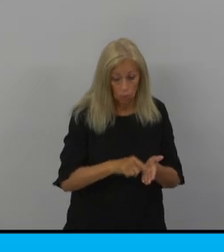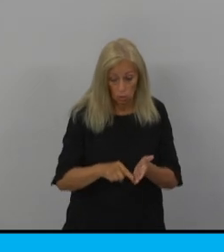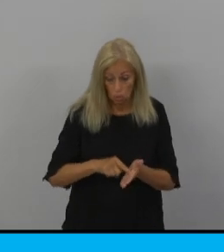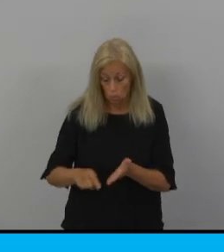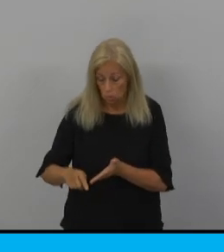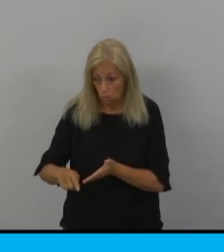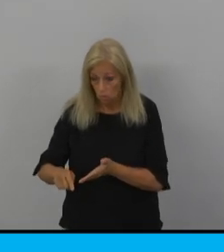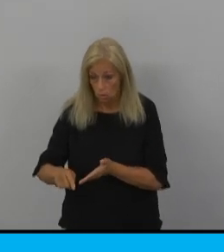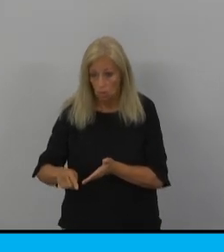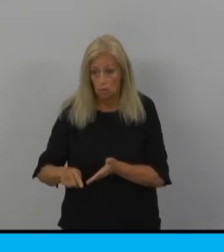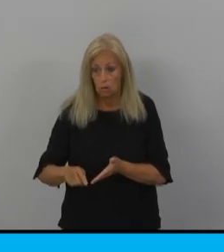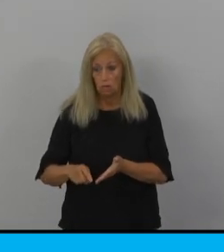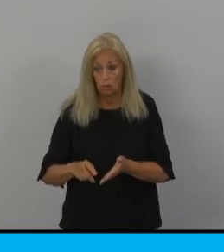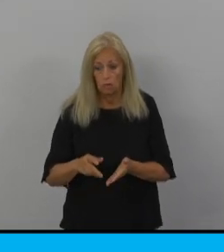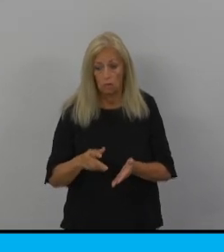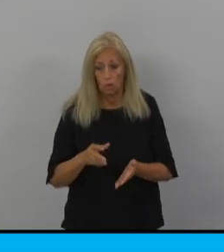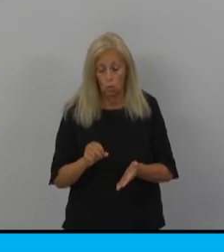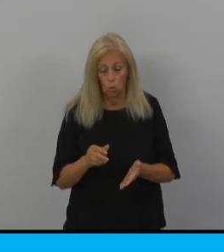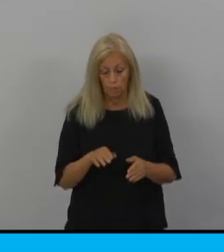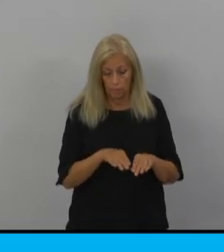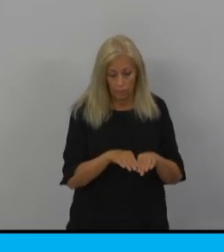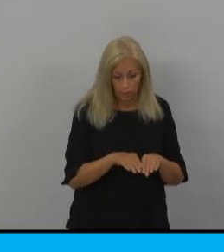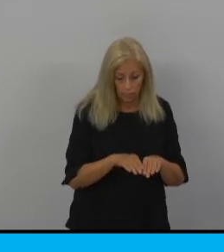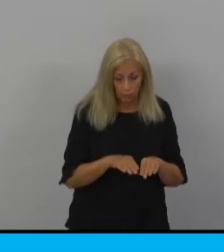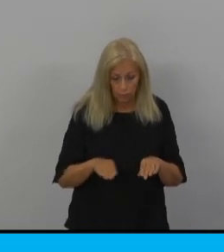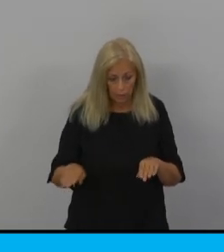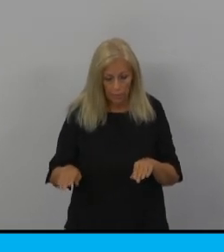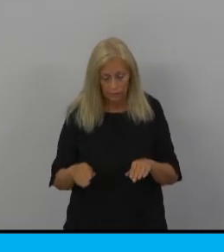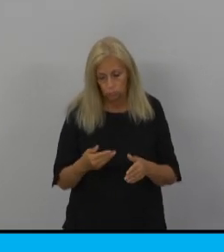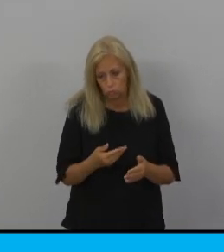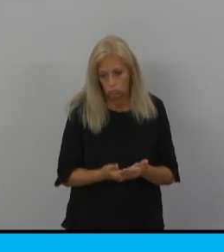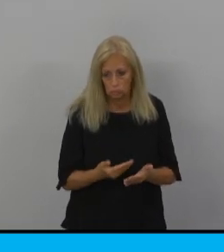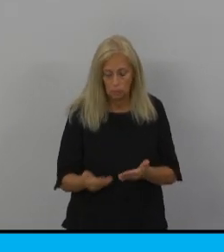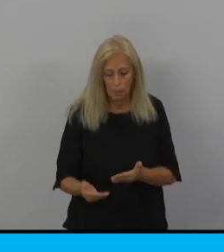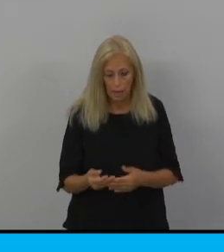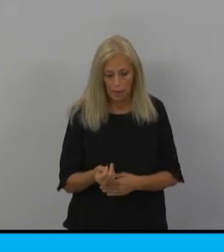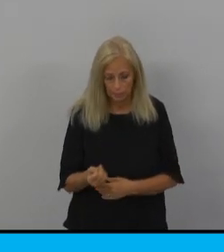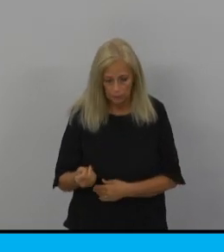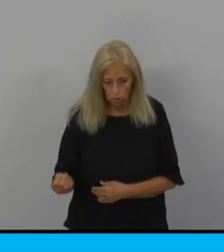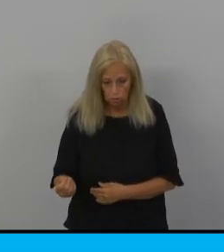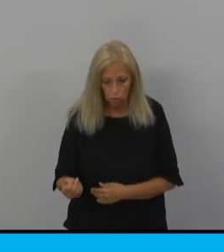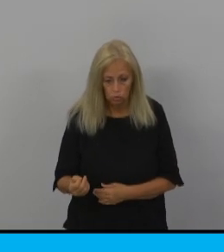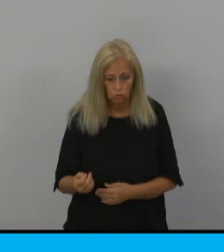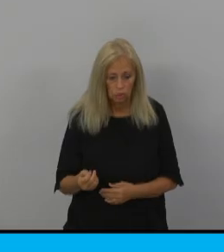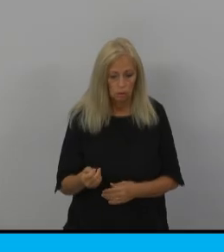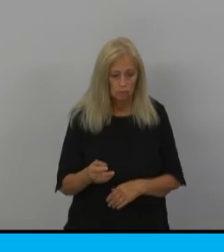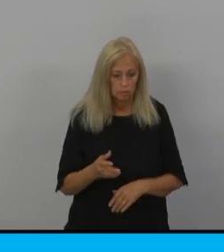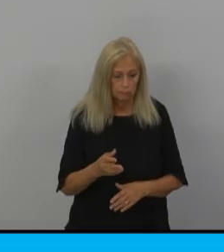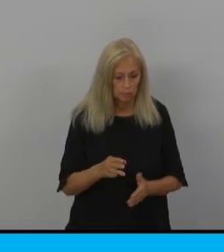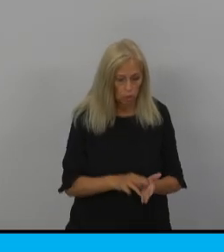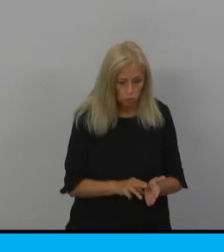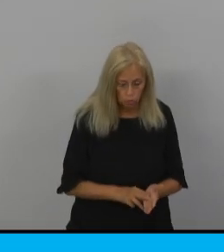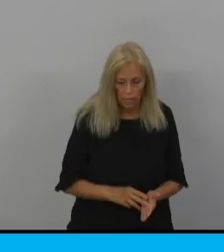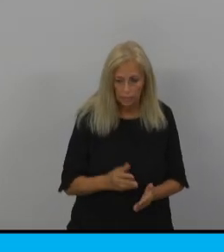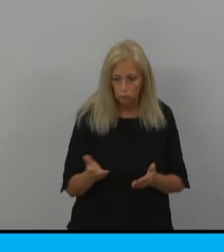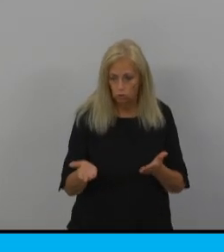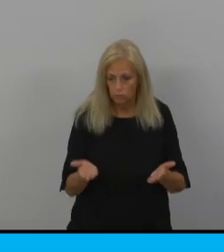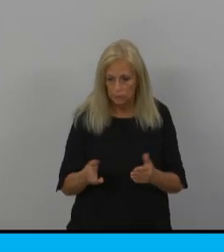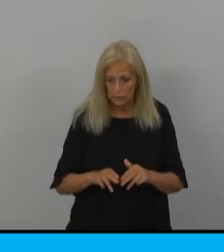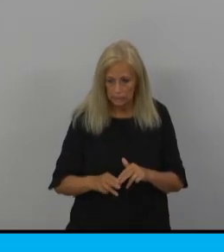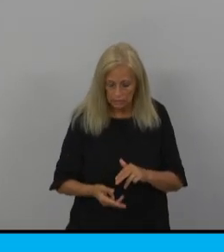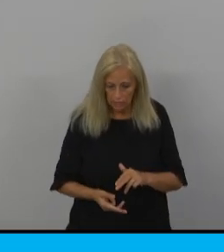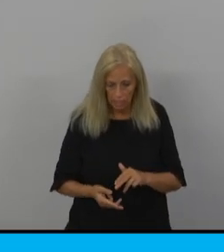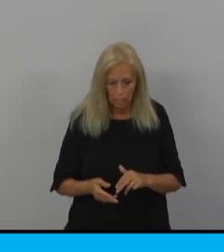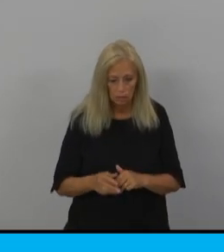the other things were rather flat. Supplies and materials went up slightly. Contracted services is down. Other